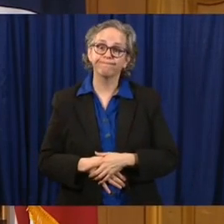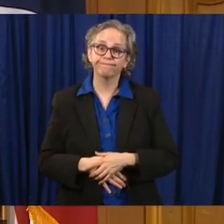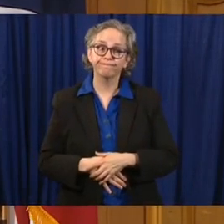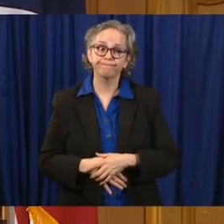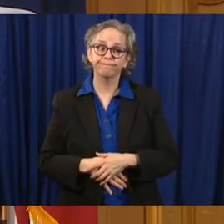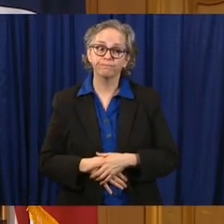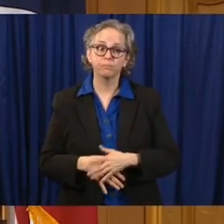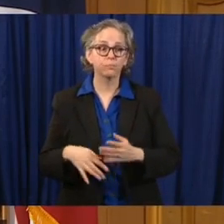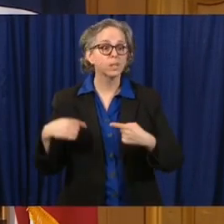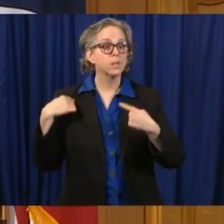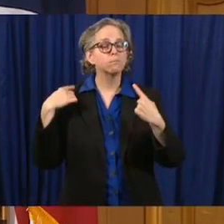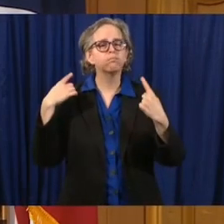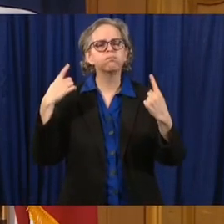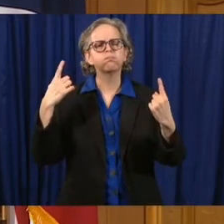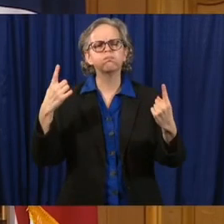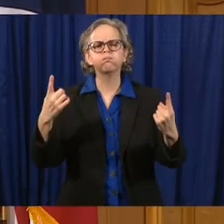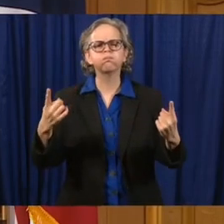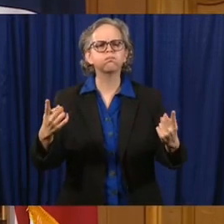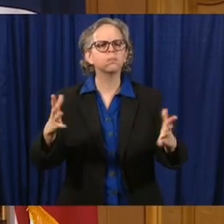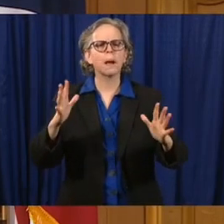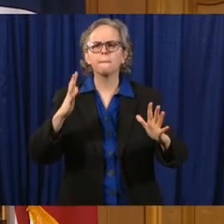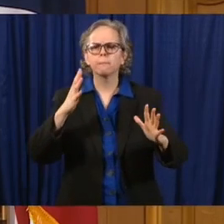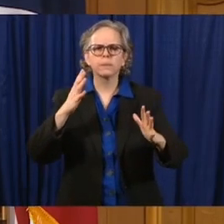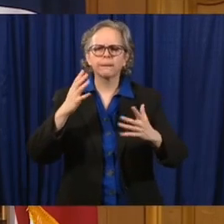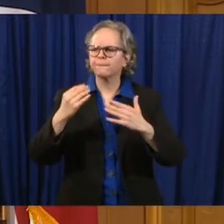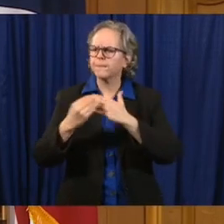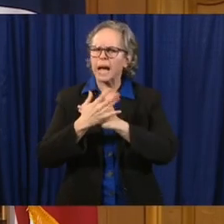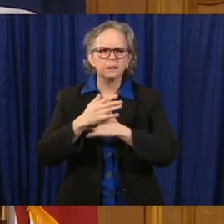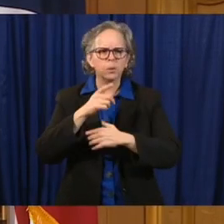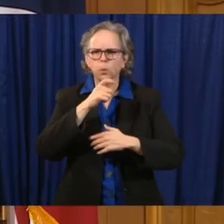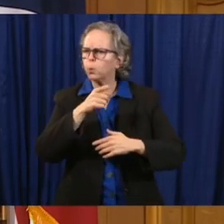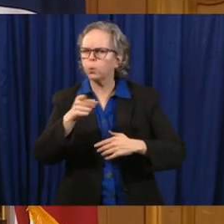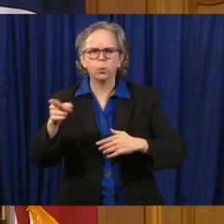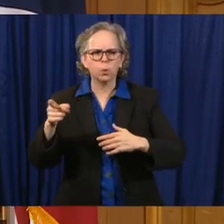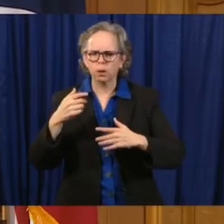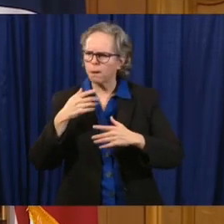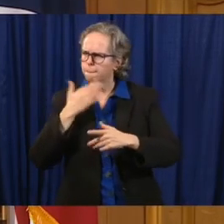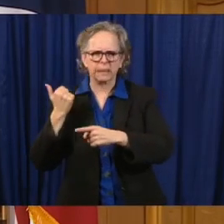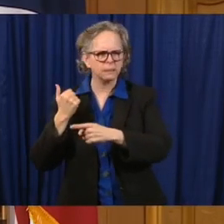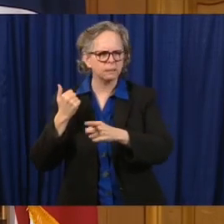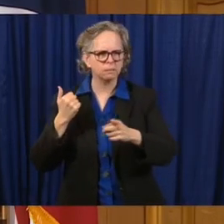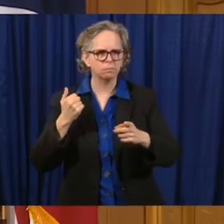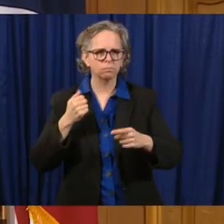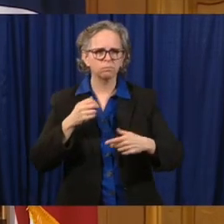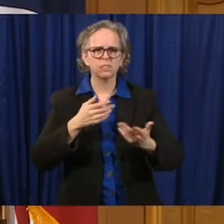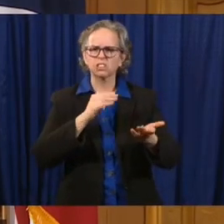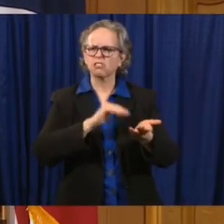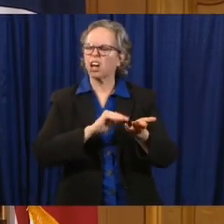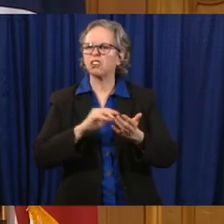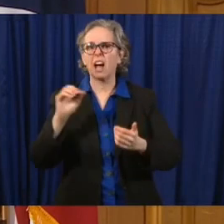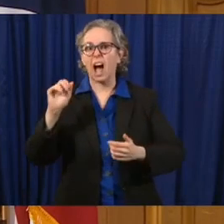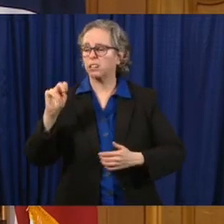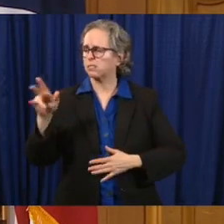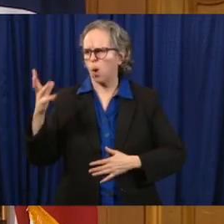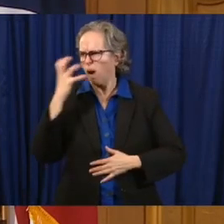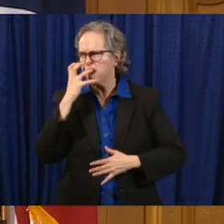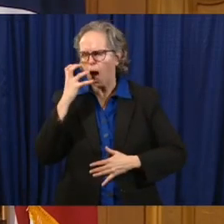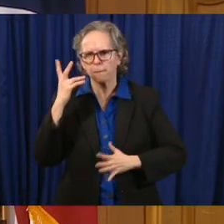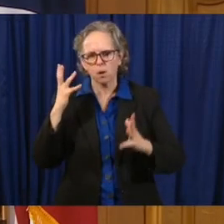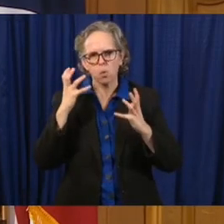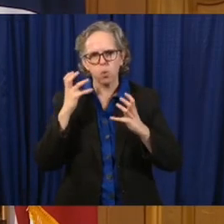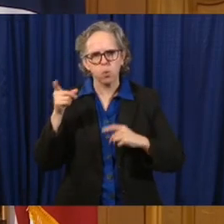advice that I could. Dr. Acton has been absolutely phenomenal. She started